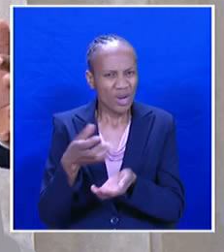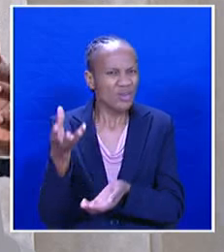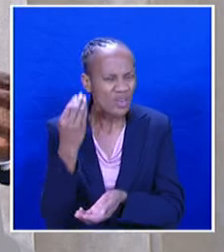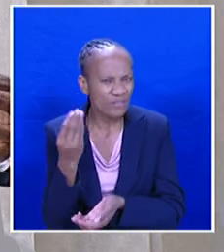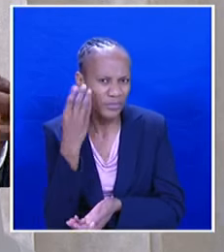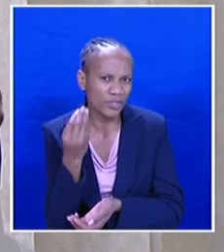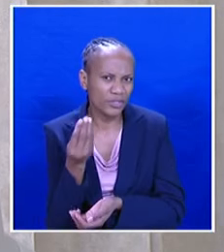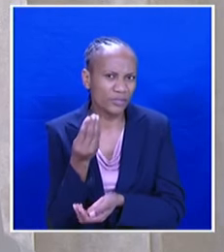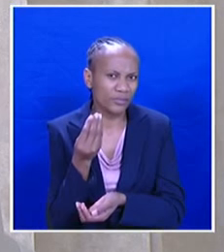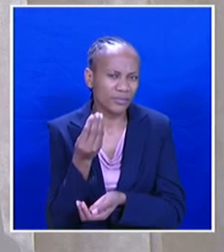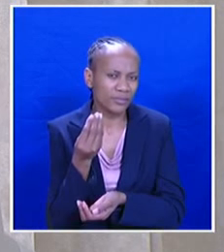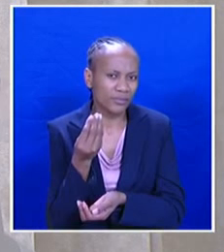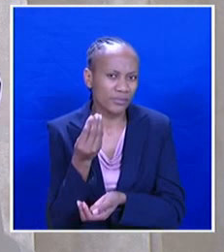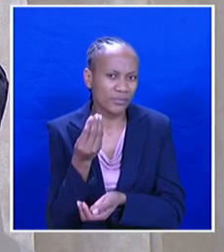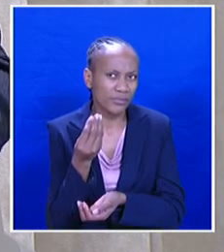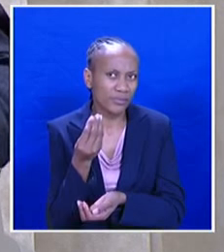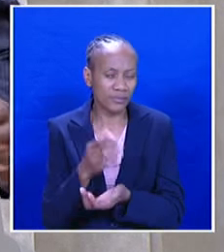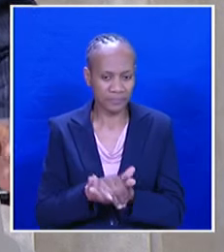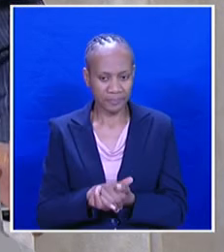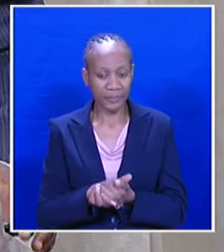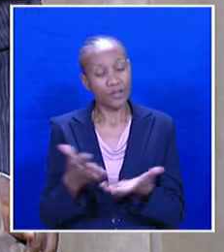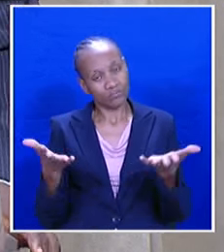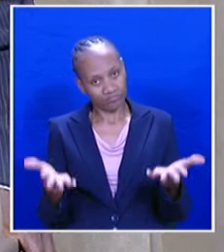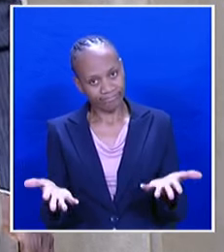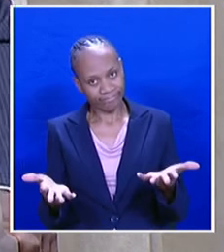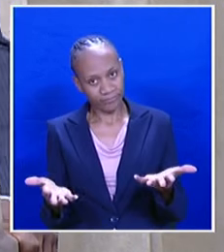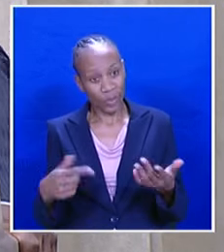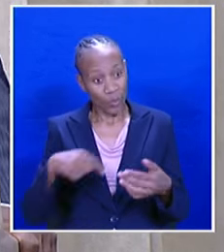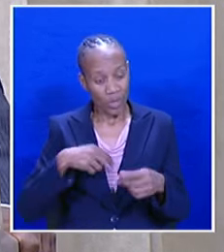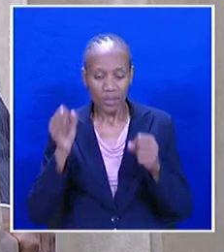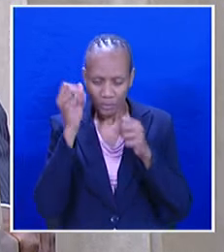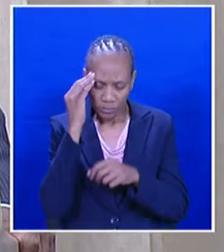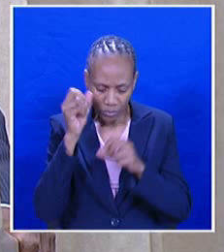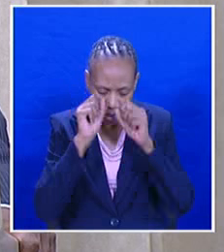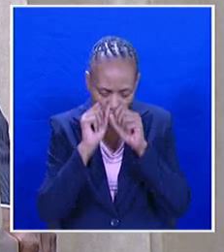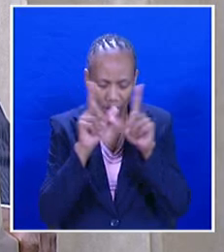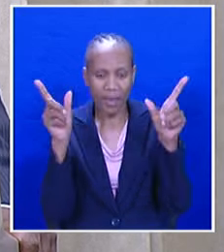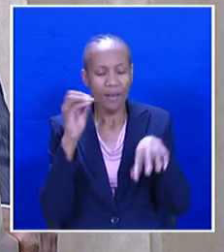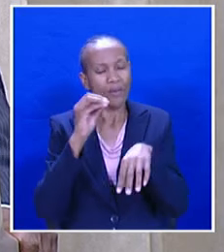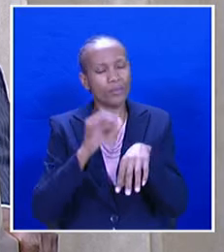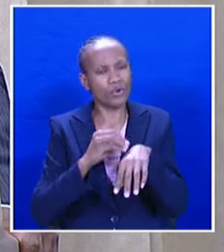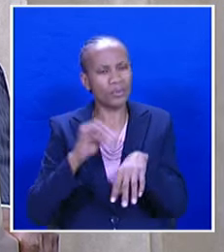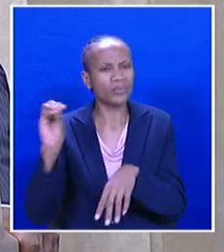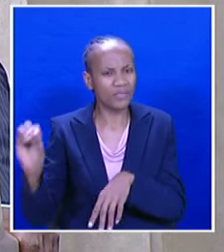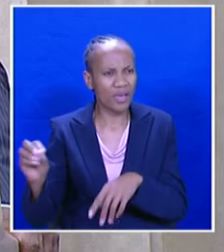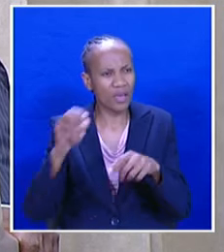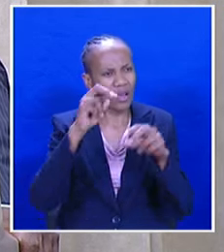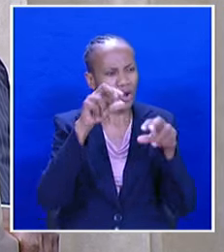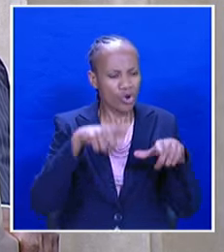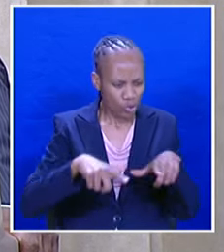So the war room is aware that there are a number of problems. At local government level, they owe